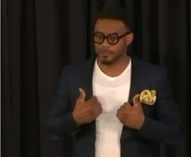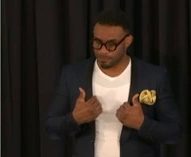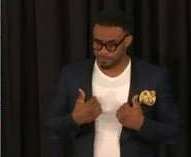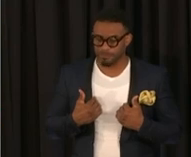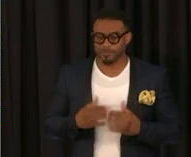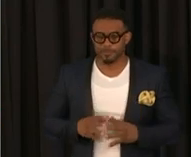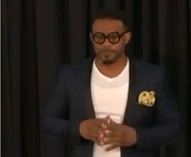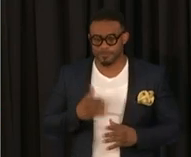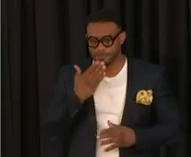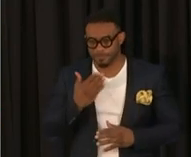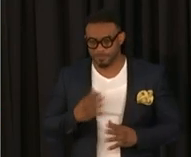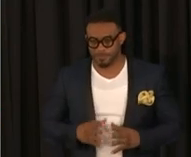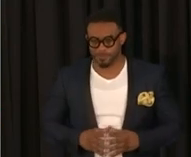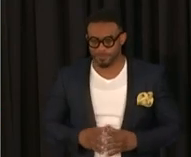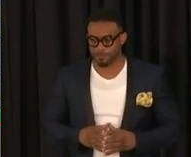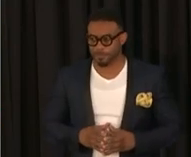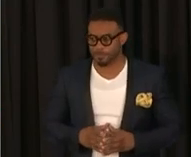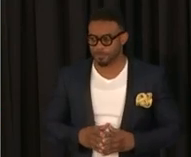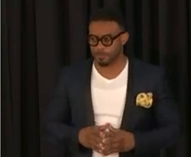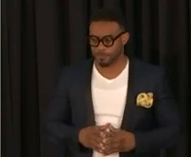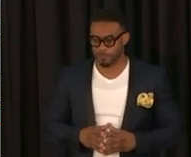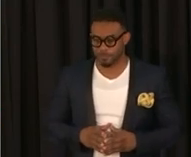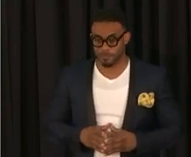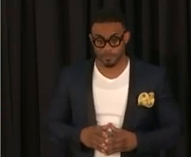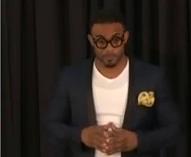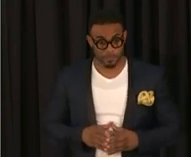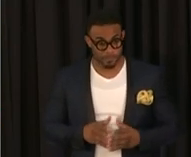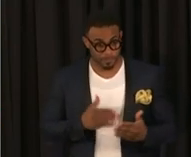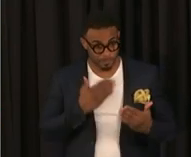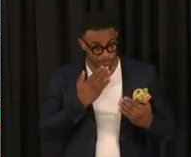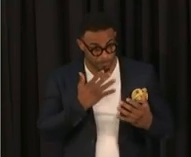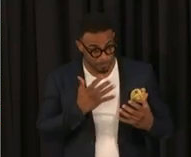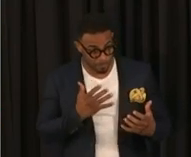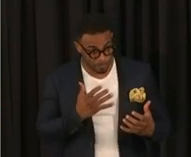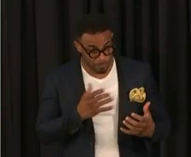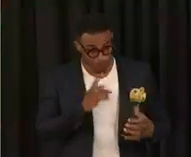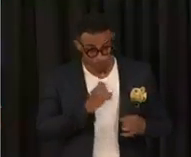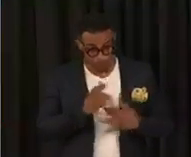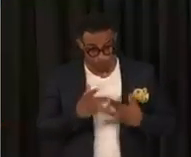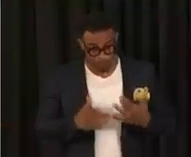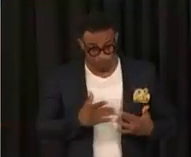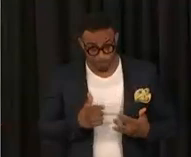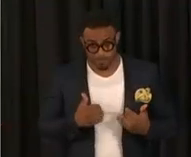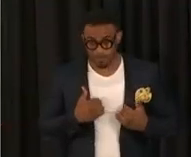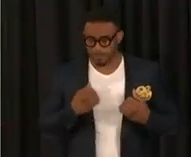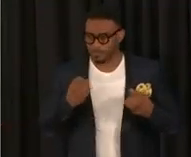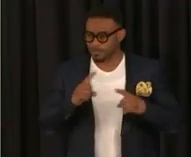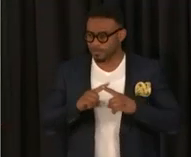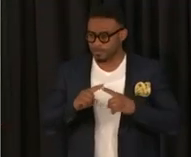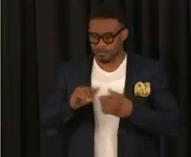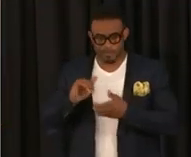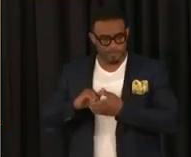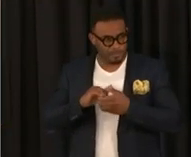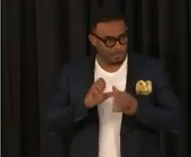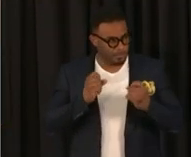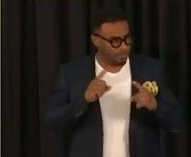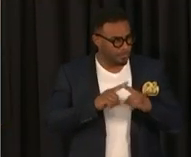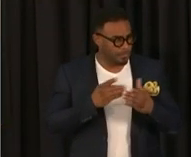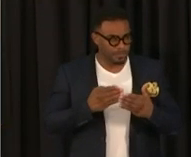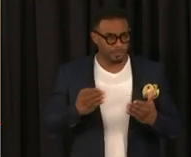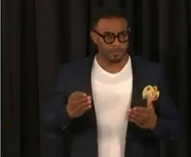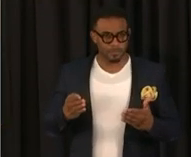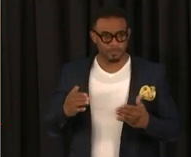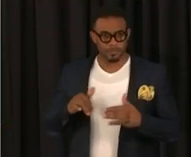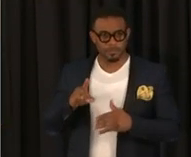on Pennsylvania Avenue. Thank you. Well, thank you so much, and really excited to have so many different partners doing so many